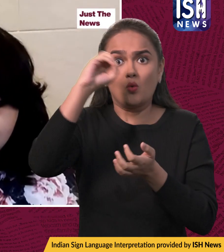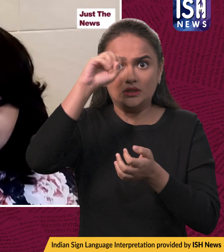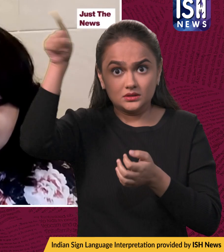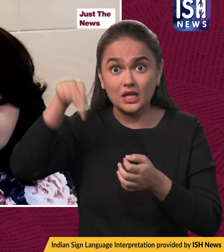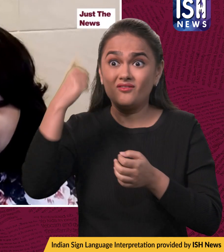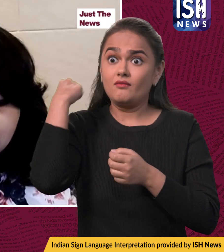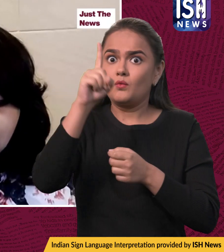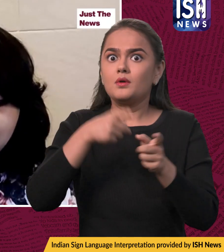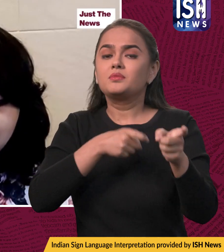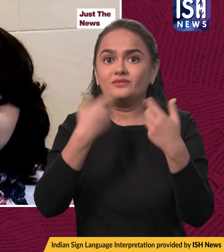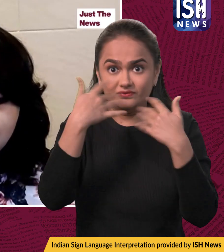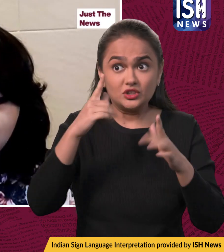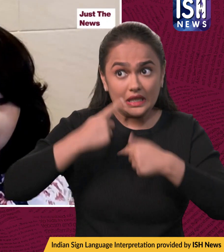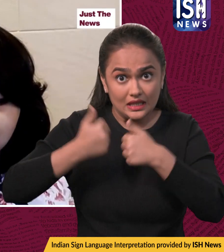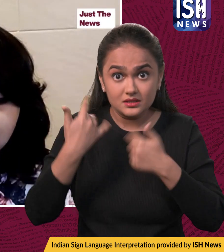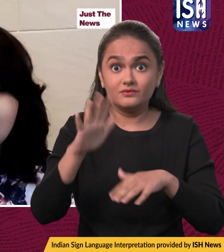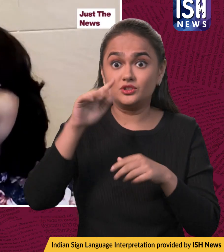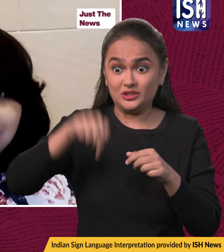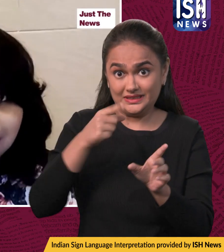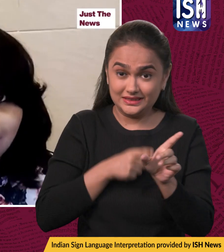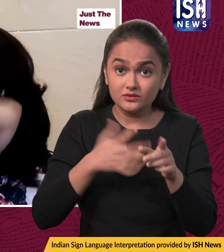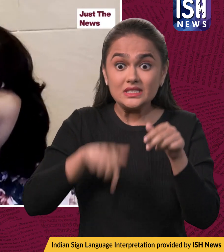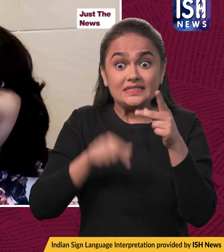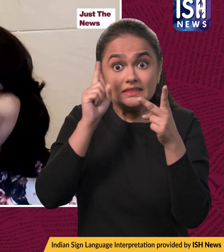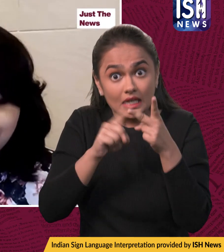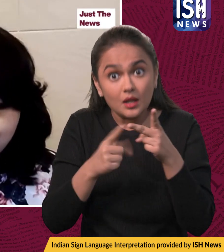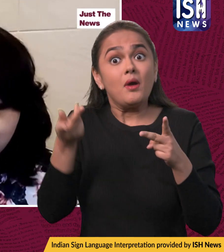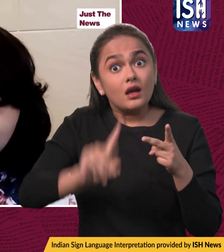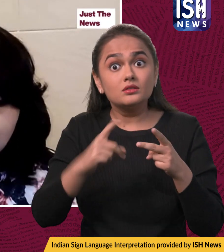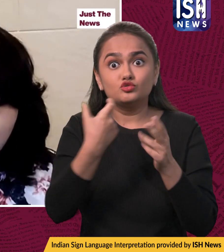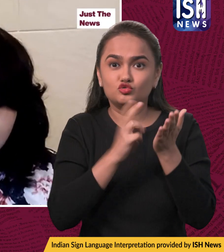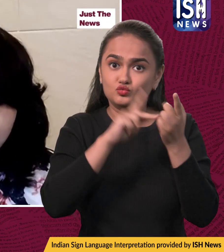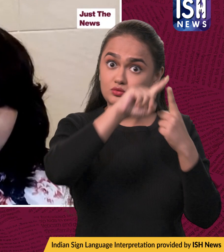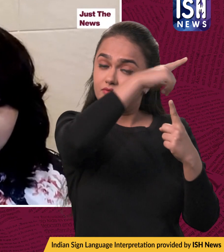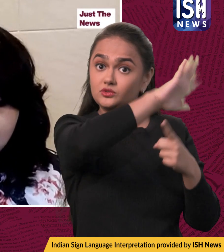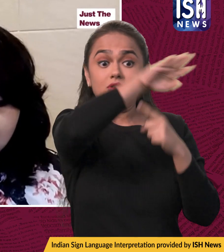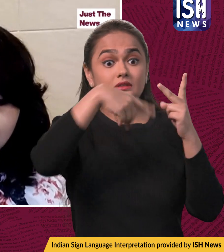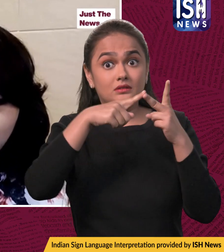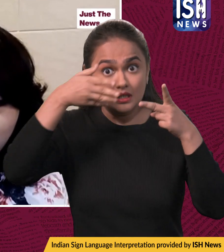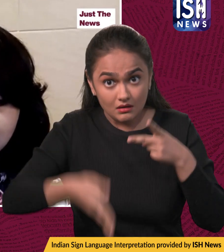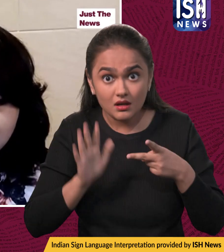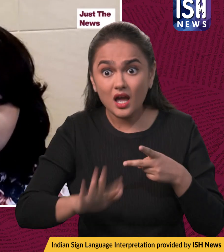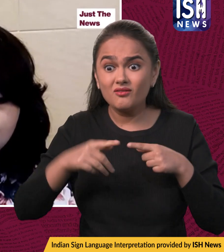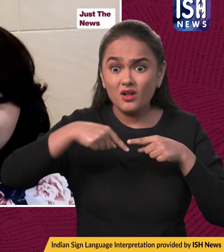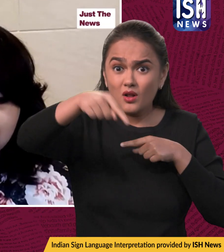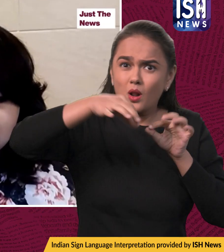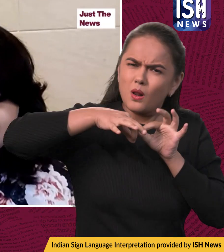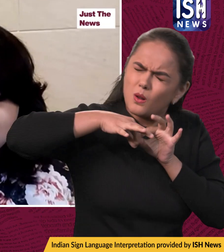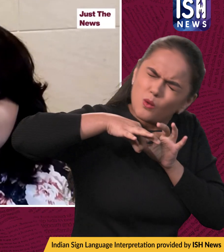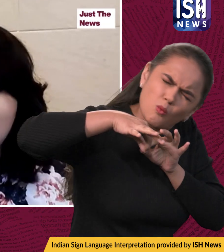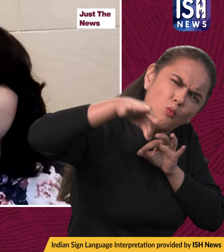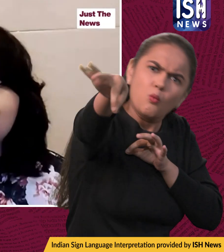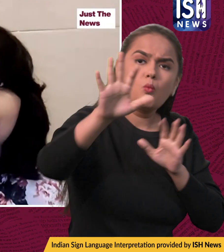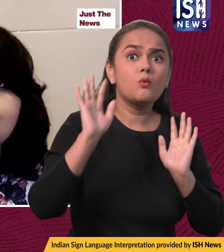Odisha. Now, this is the second time the missile was tested this year after June. Now, Agni 5, India's longest range